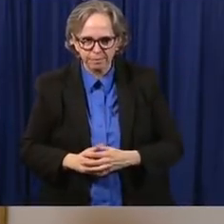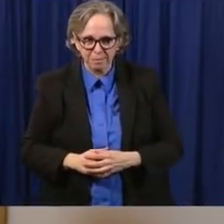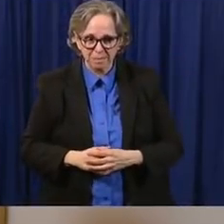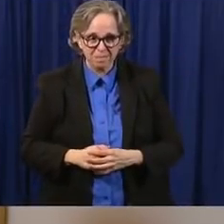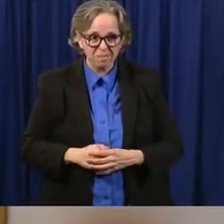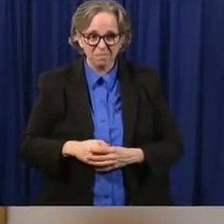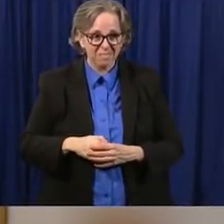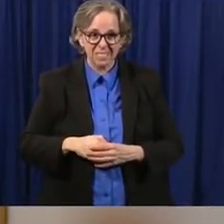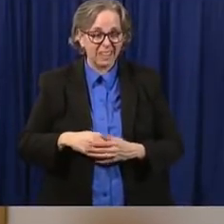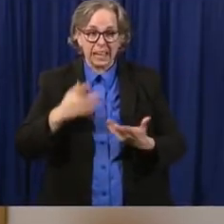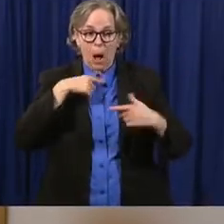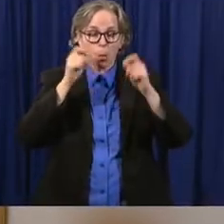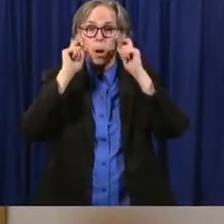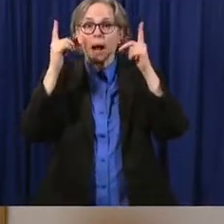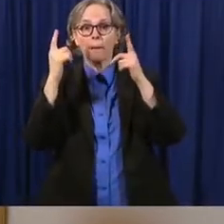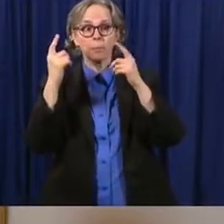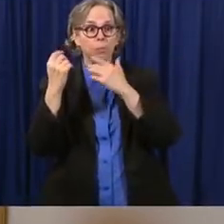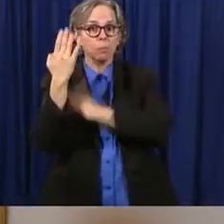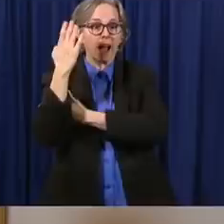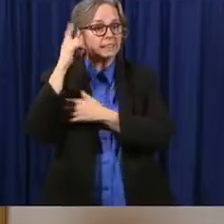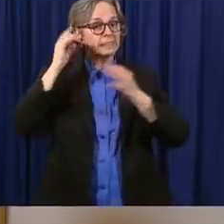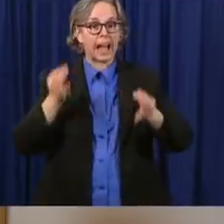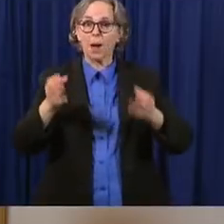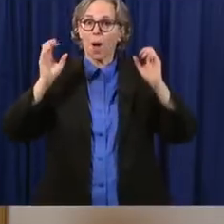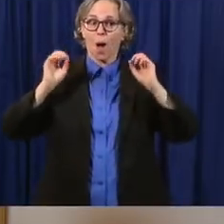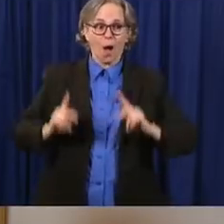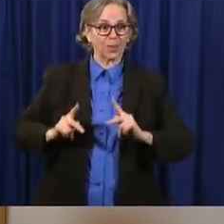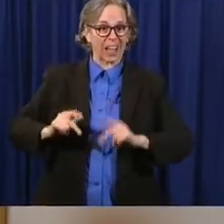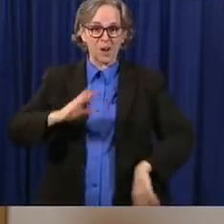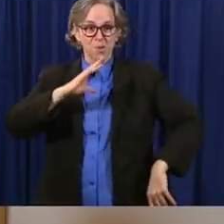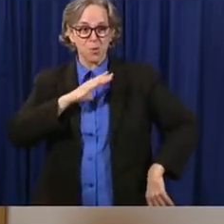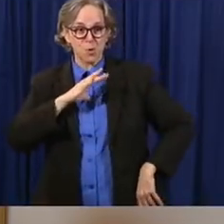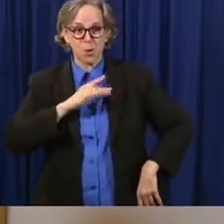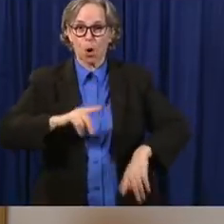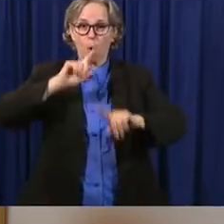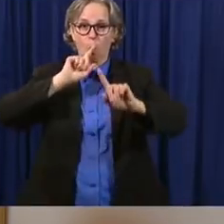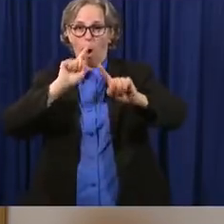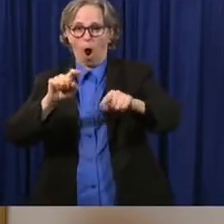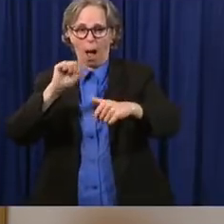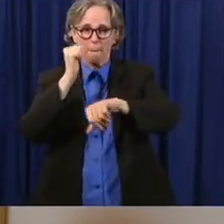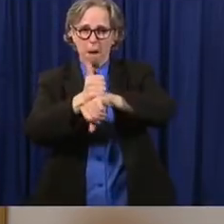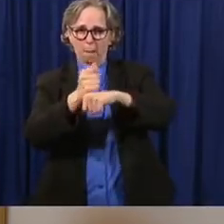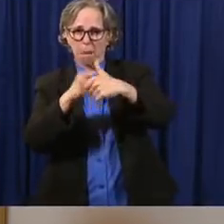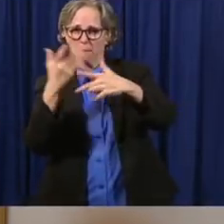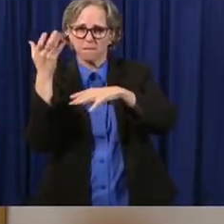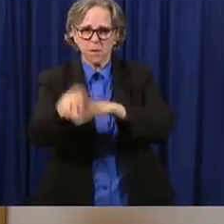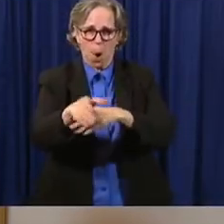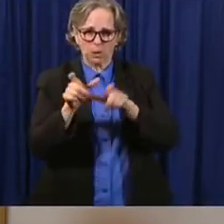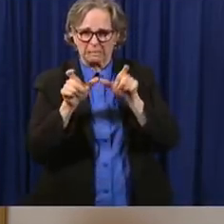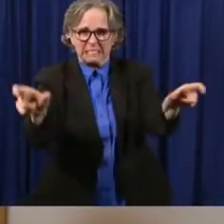to, impose these regulations on the state.